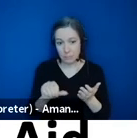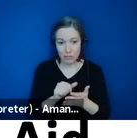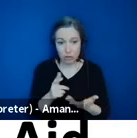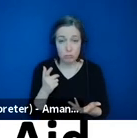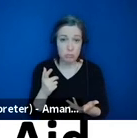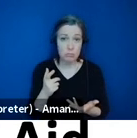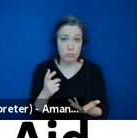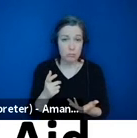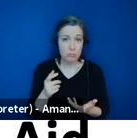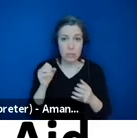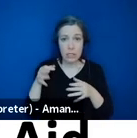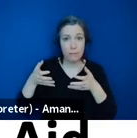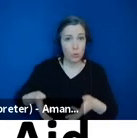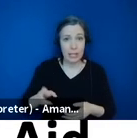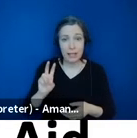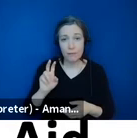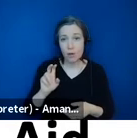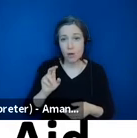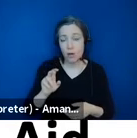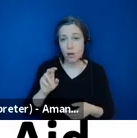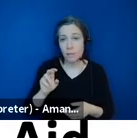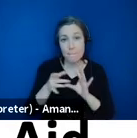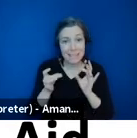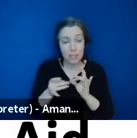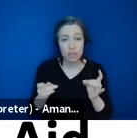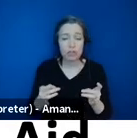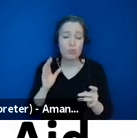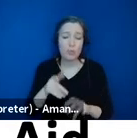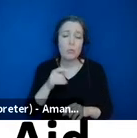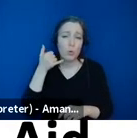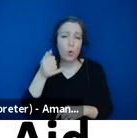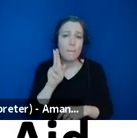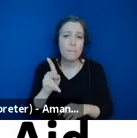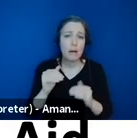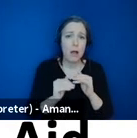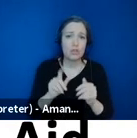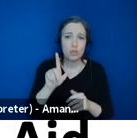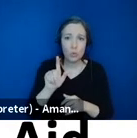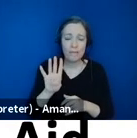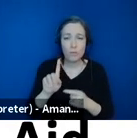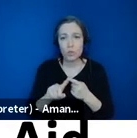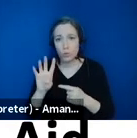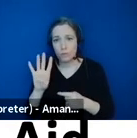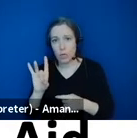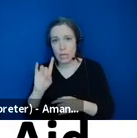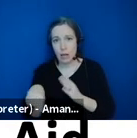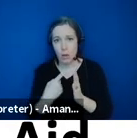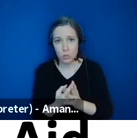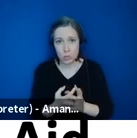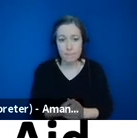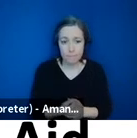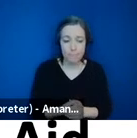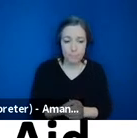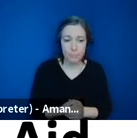voicemails and emails within 24 to 48 hours. So definitely reach out to us if you have questions. If we're not available right away, a member of our staff